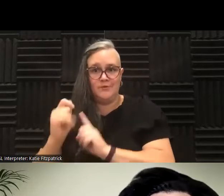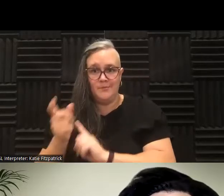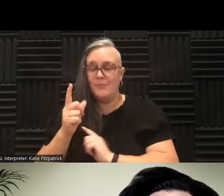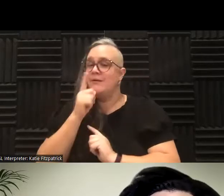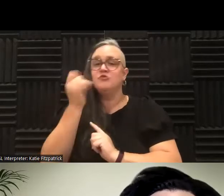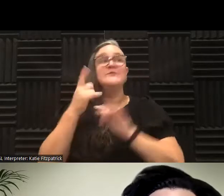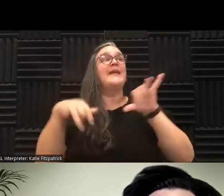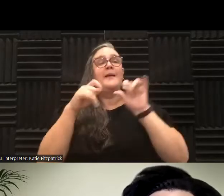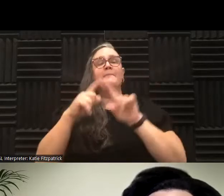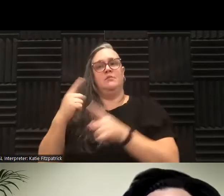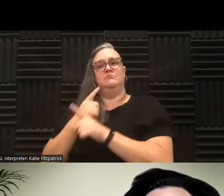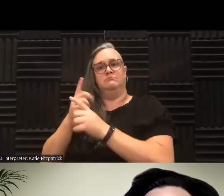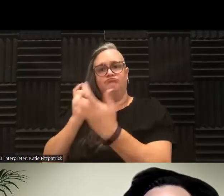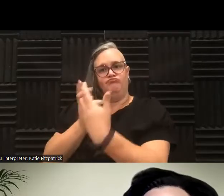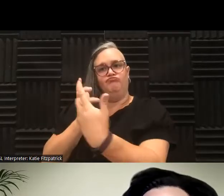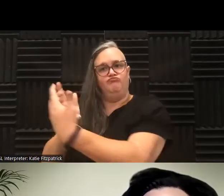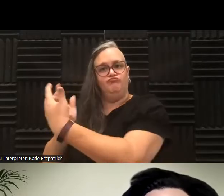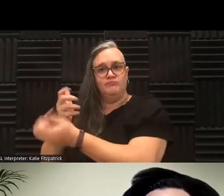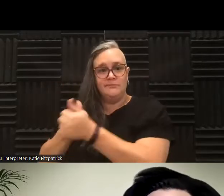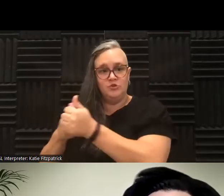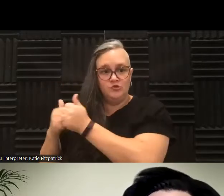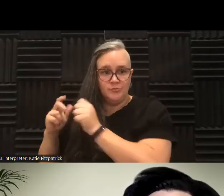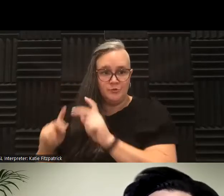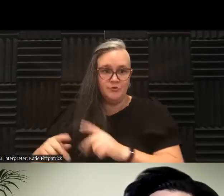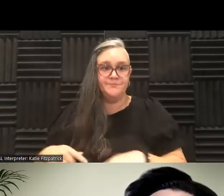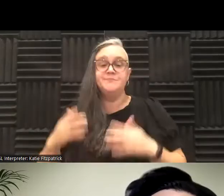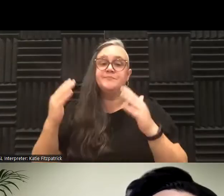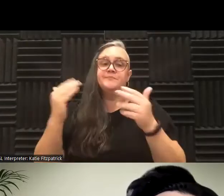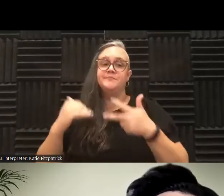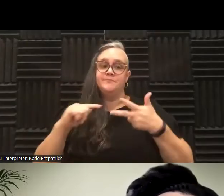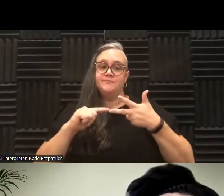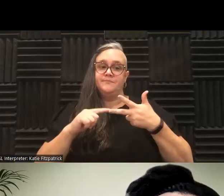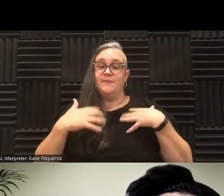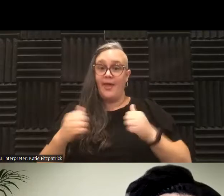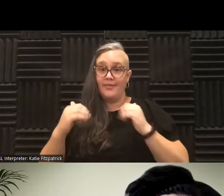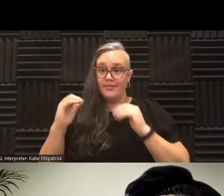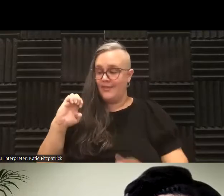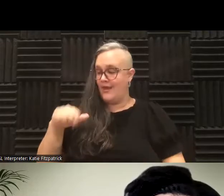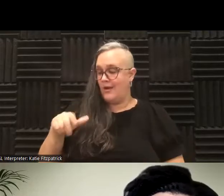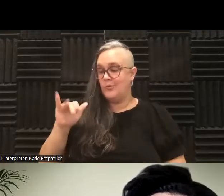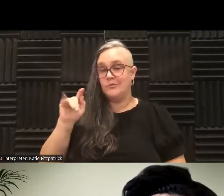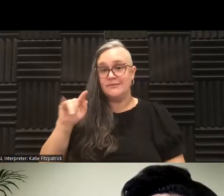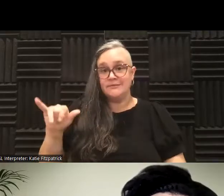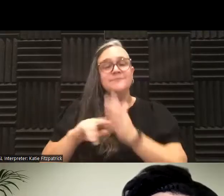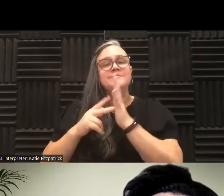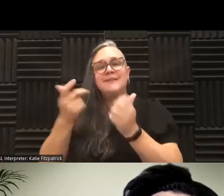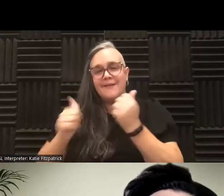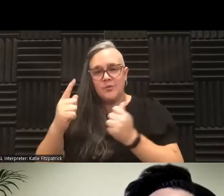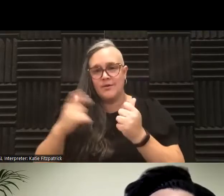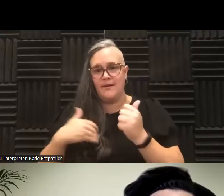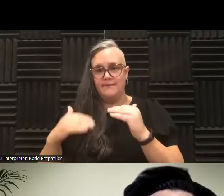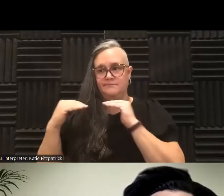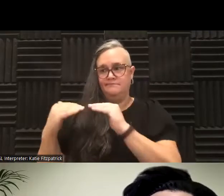Specifically, when we talk about health equity, we're talking about the state in which everyone has a fair and just opportunity to attain their